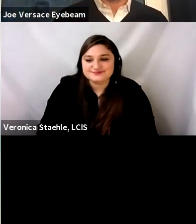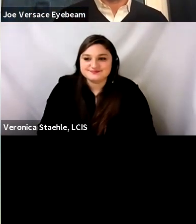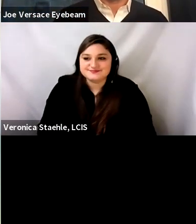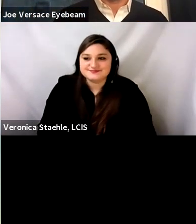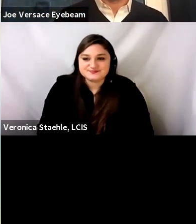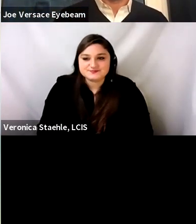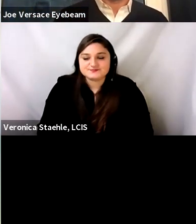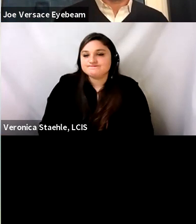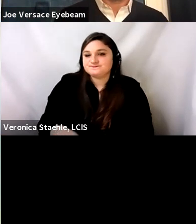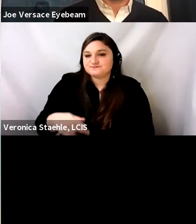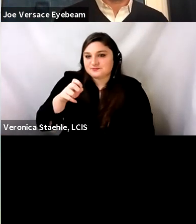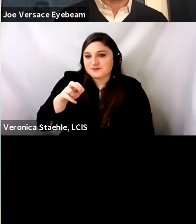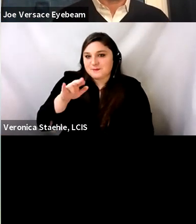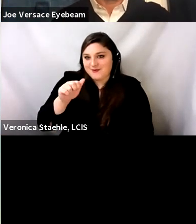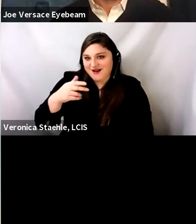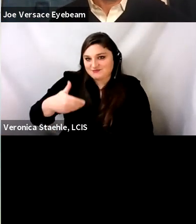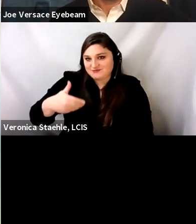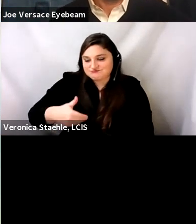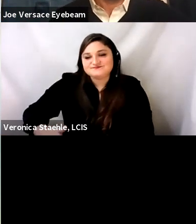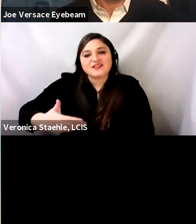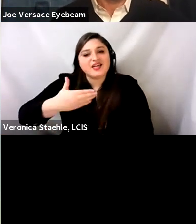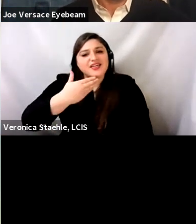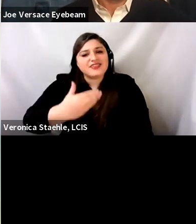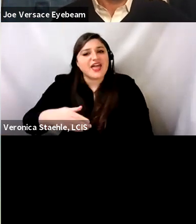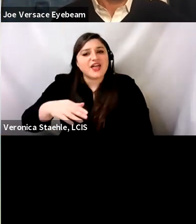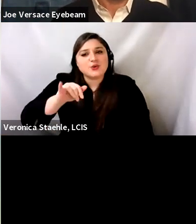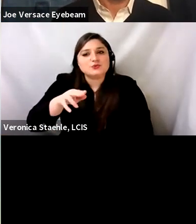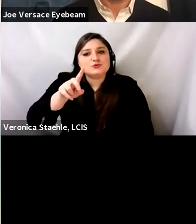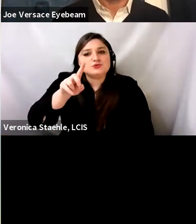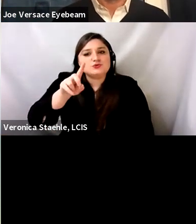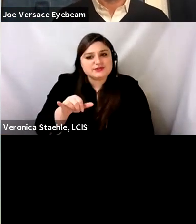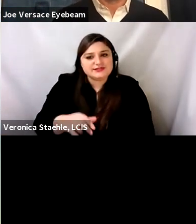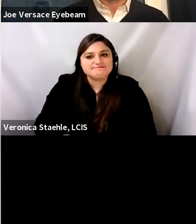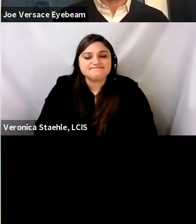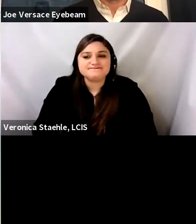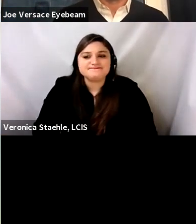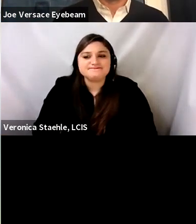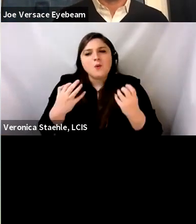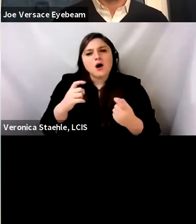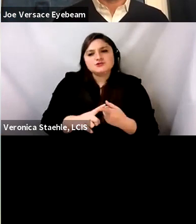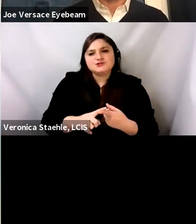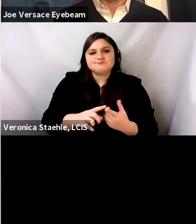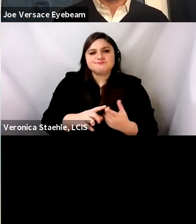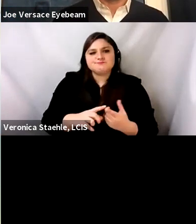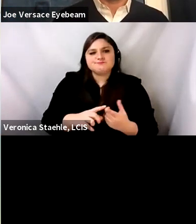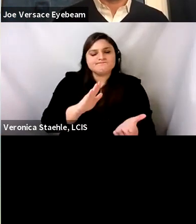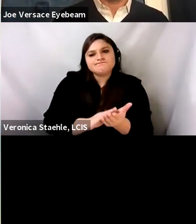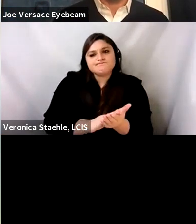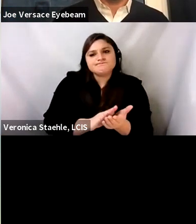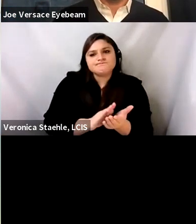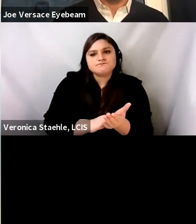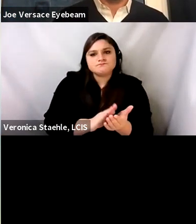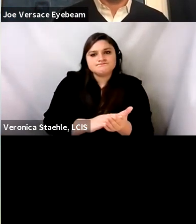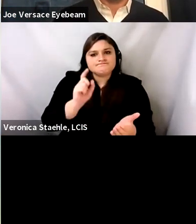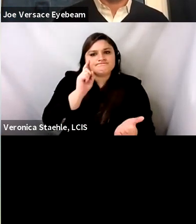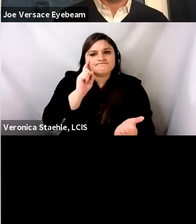Thank you, Judy. I just want to applaud all of you and say that, Judy, I totally agree with